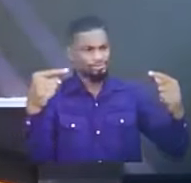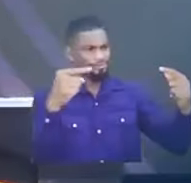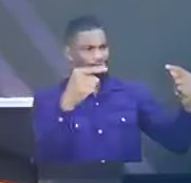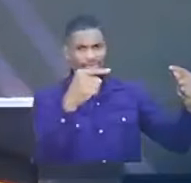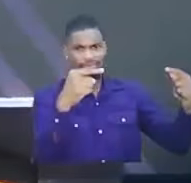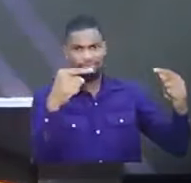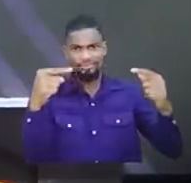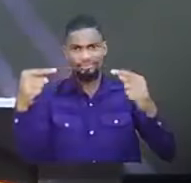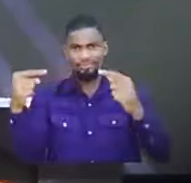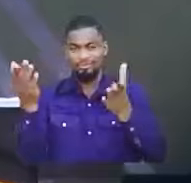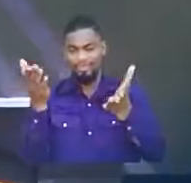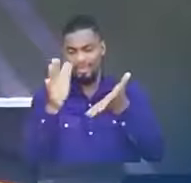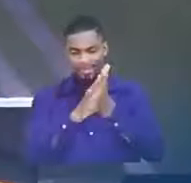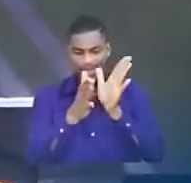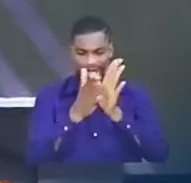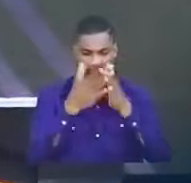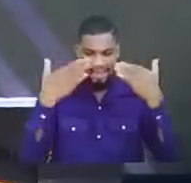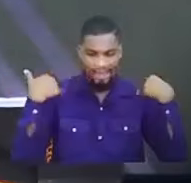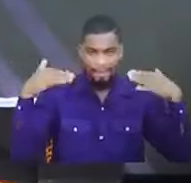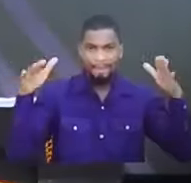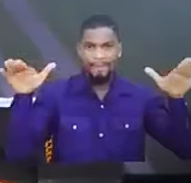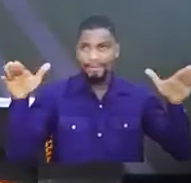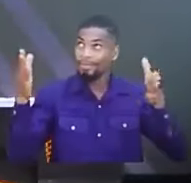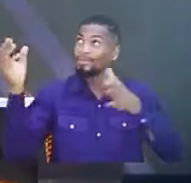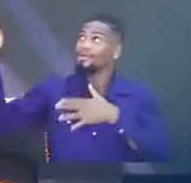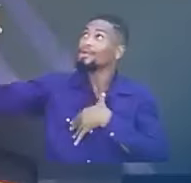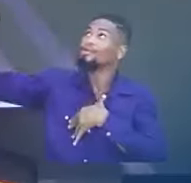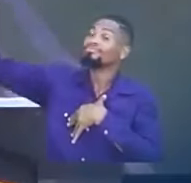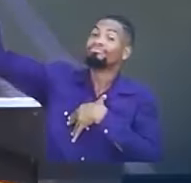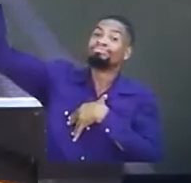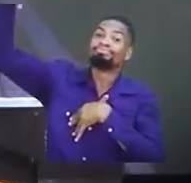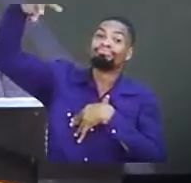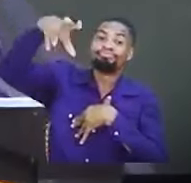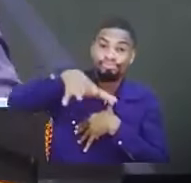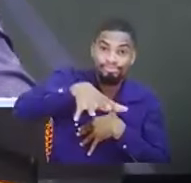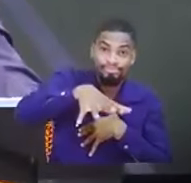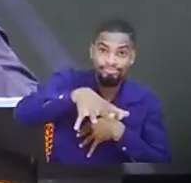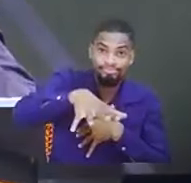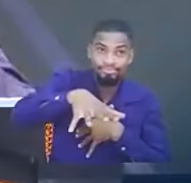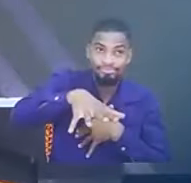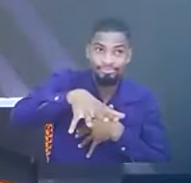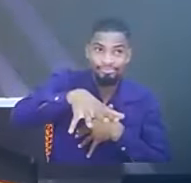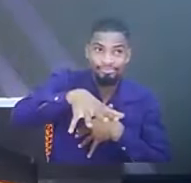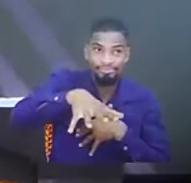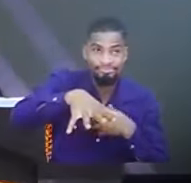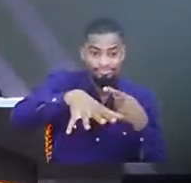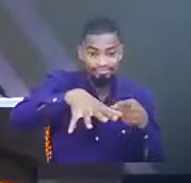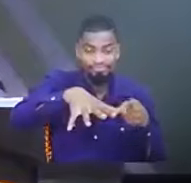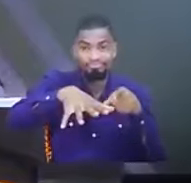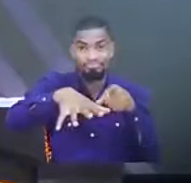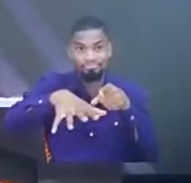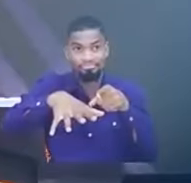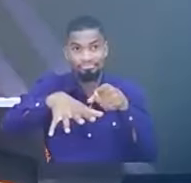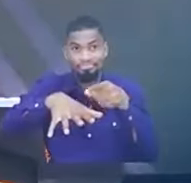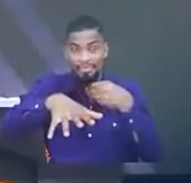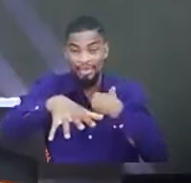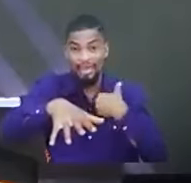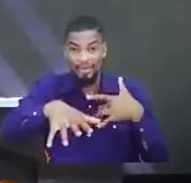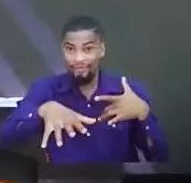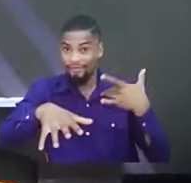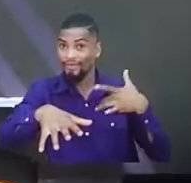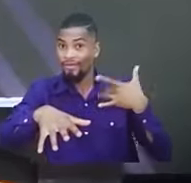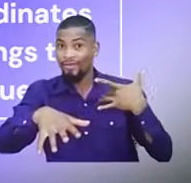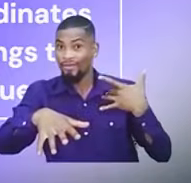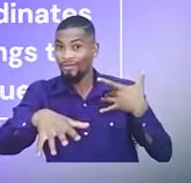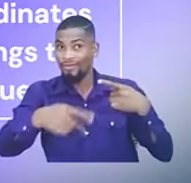you may be an angel that has just arrived. I don't know. But the mere fact that you have a feeling towards an opposite